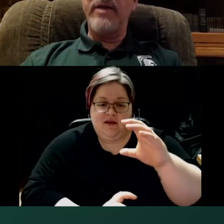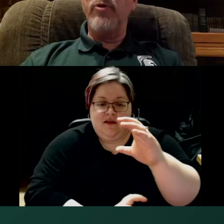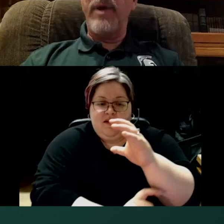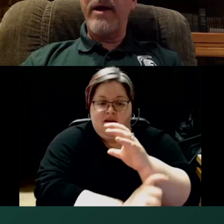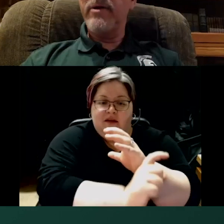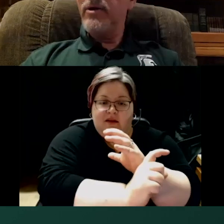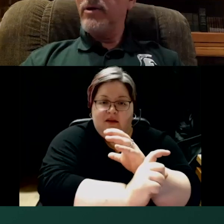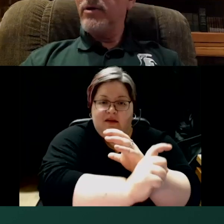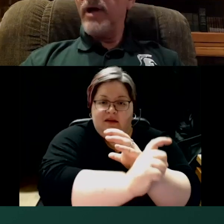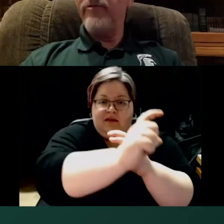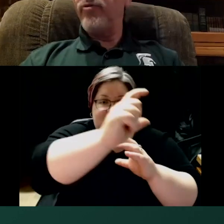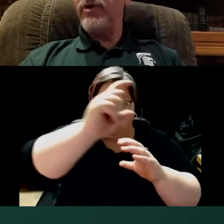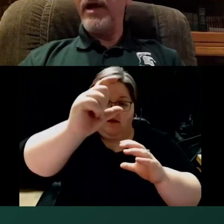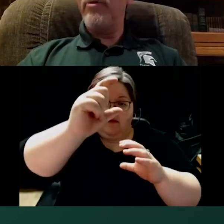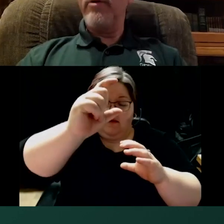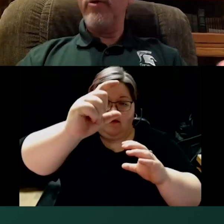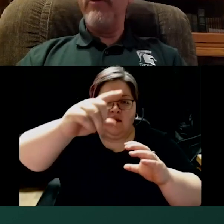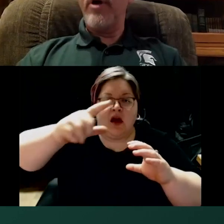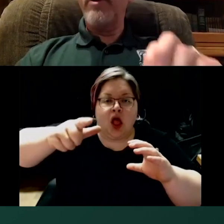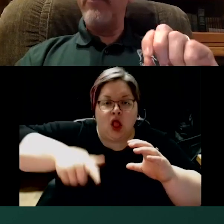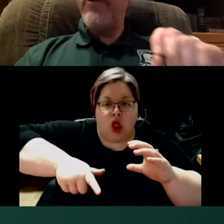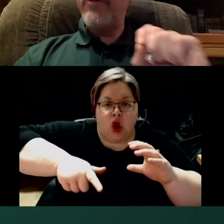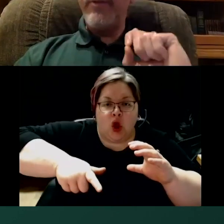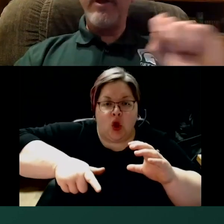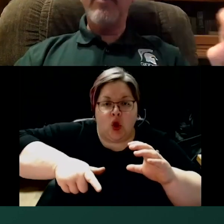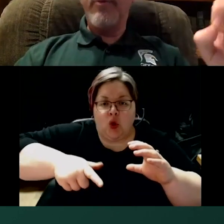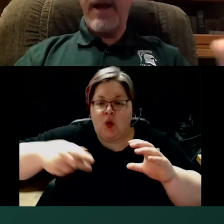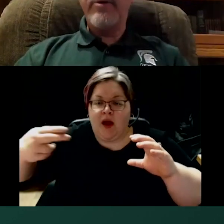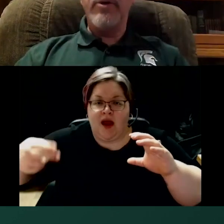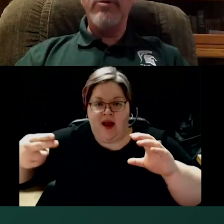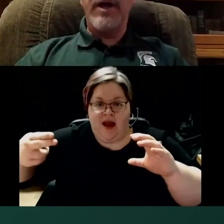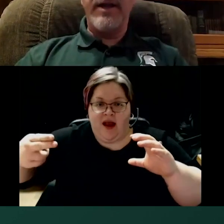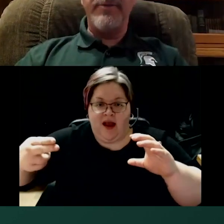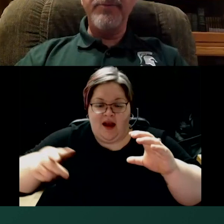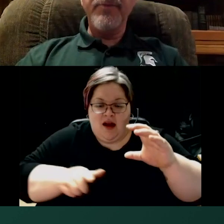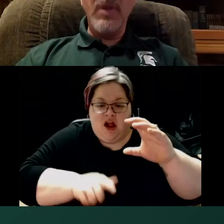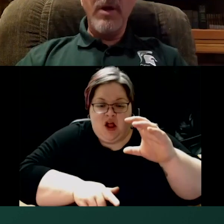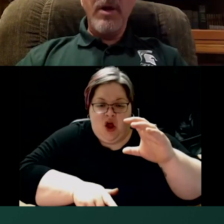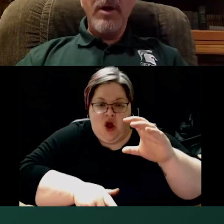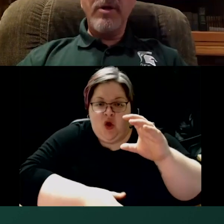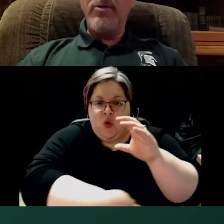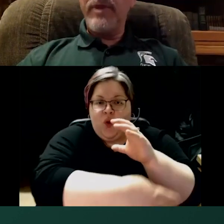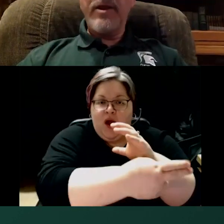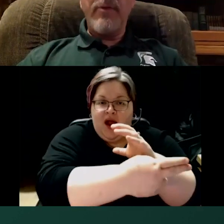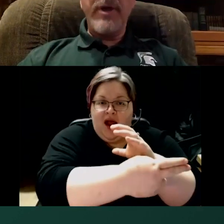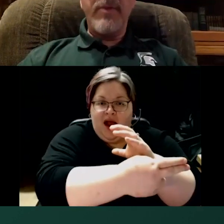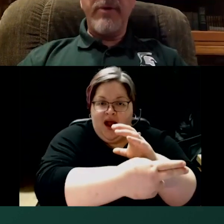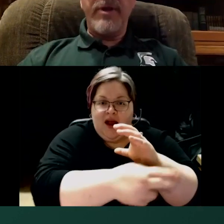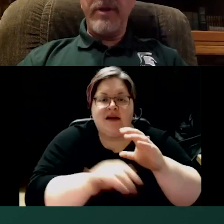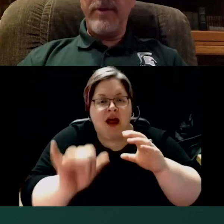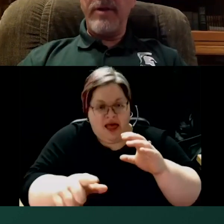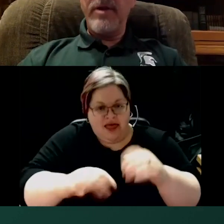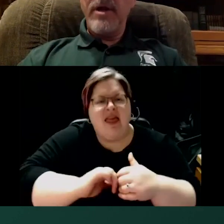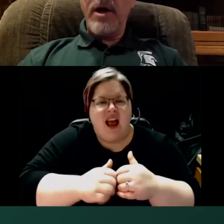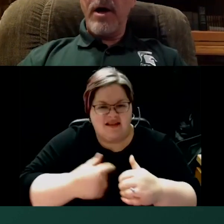tide. And then we're back after 24 hours and 50 minutes, we're back to low tide again. So that's how we experience